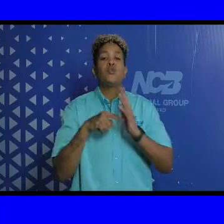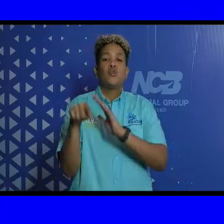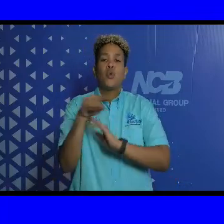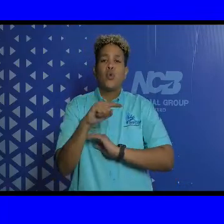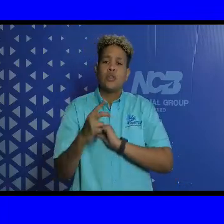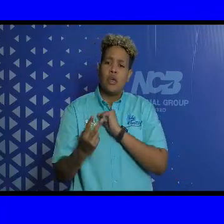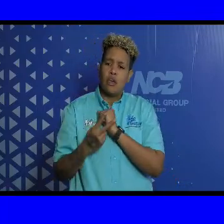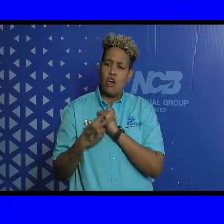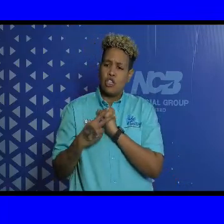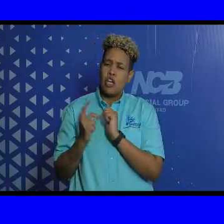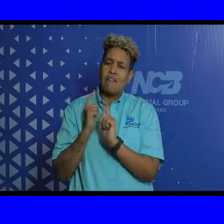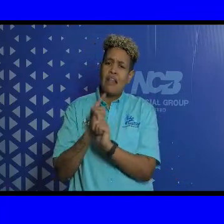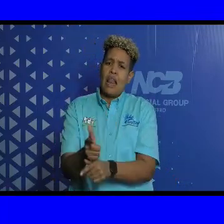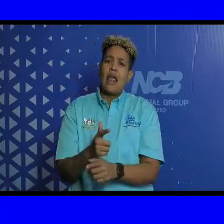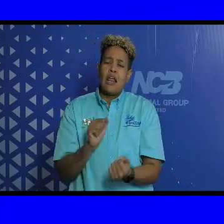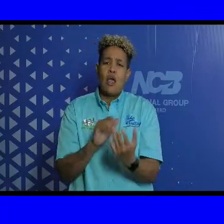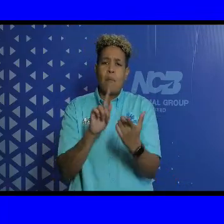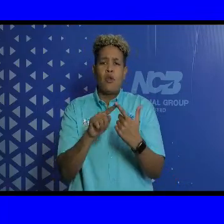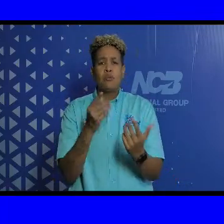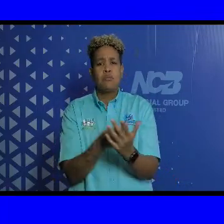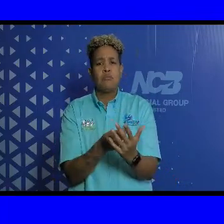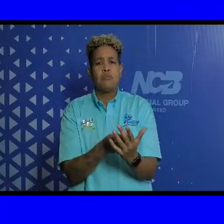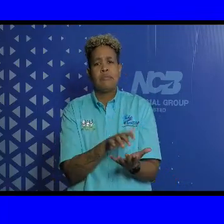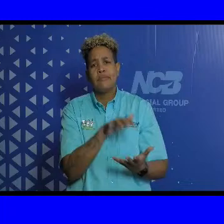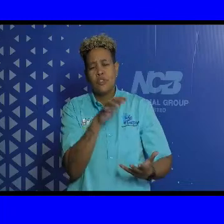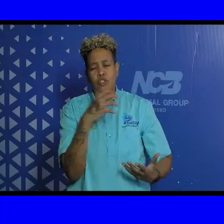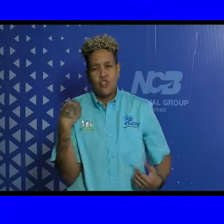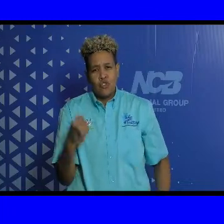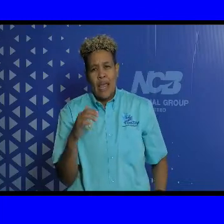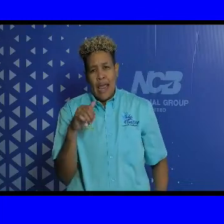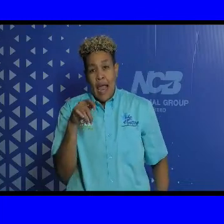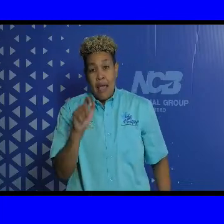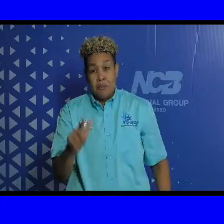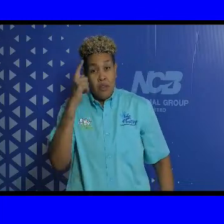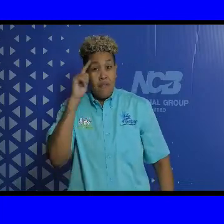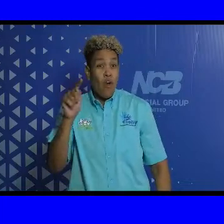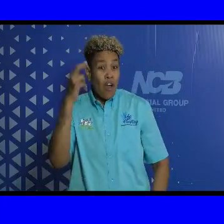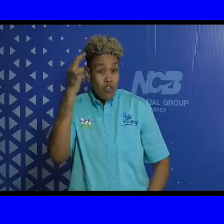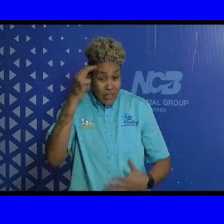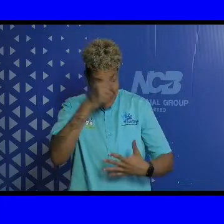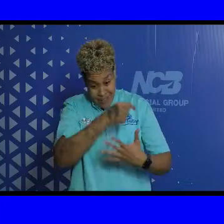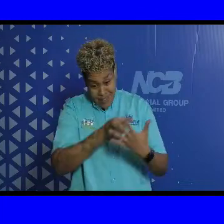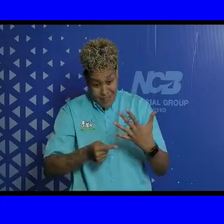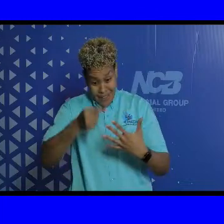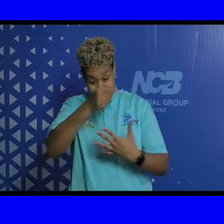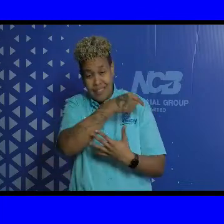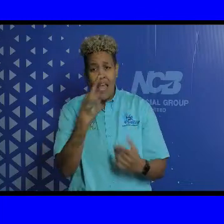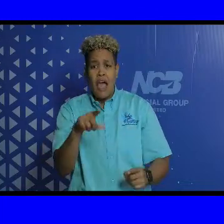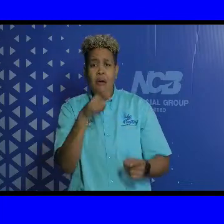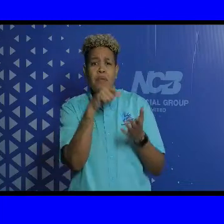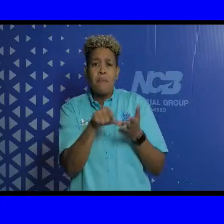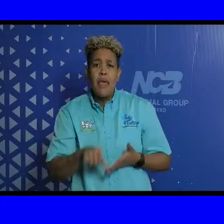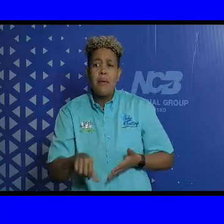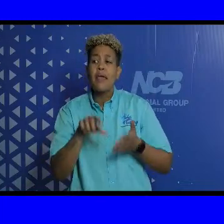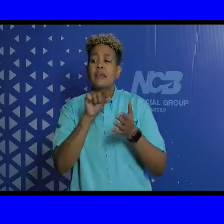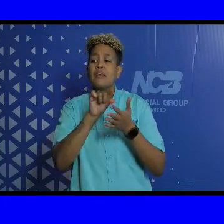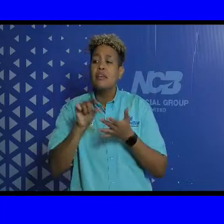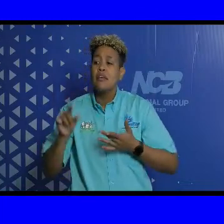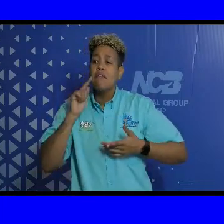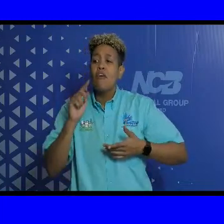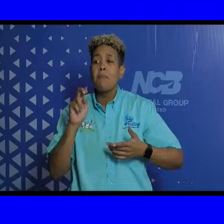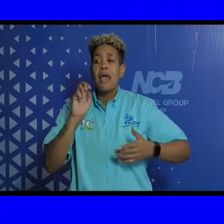conservative lending approach and capital strength. For the foregoing reasons, the payment of dividends from